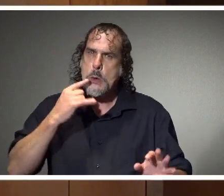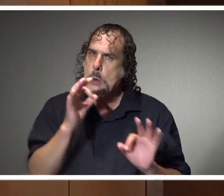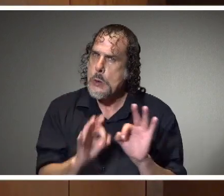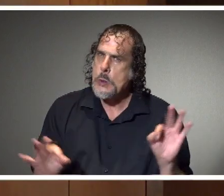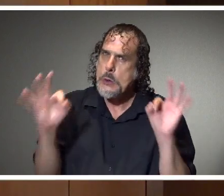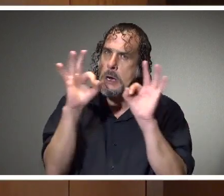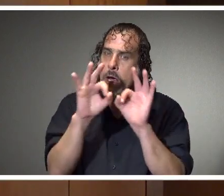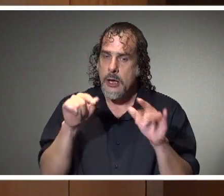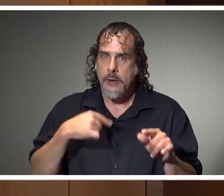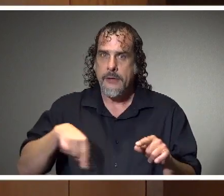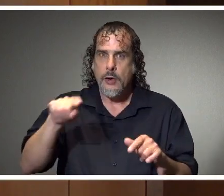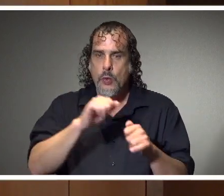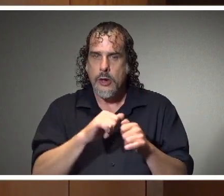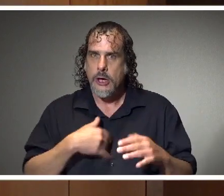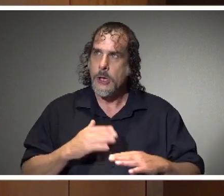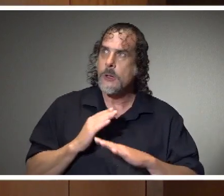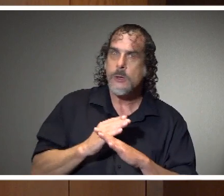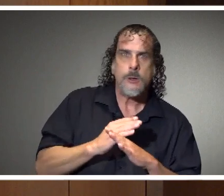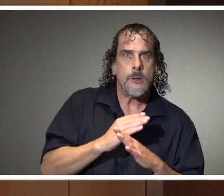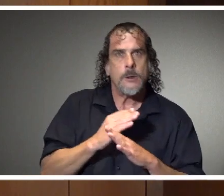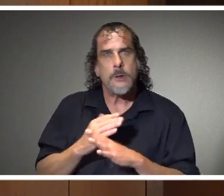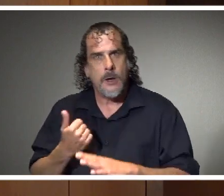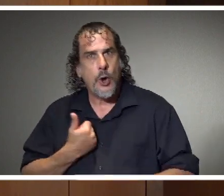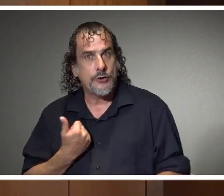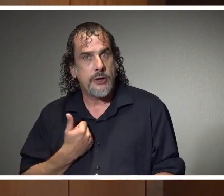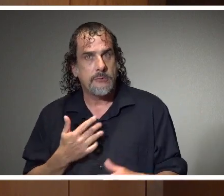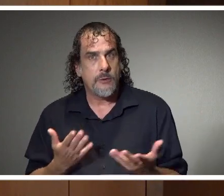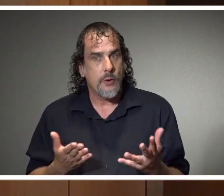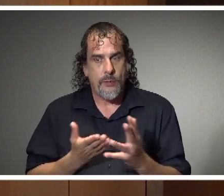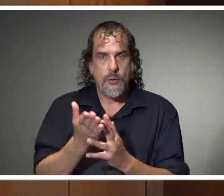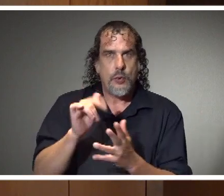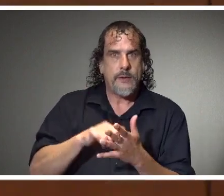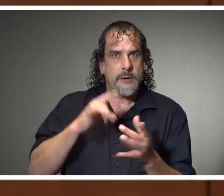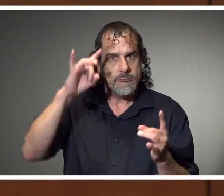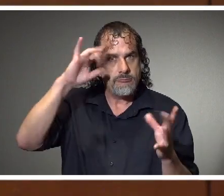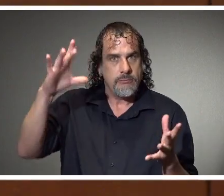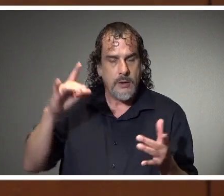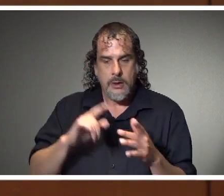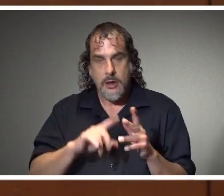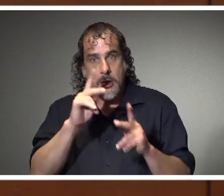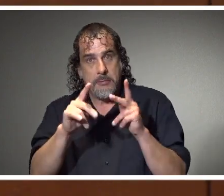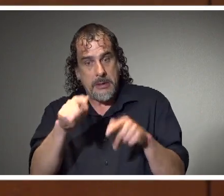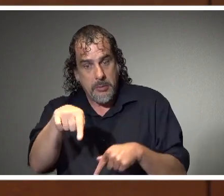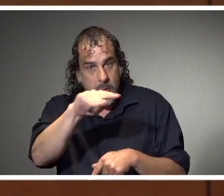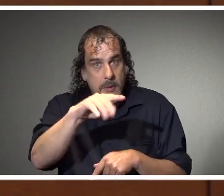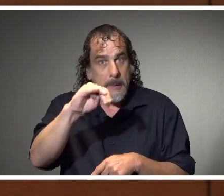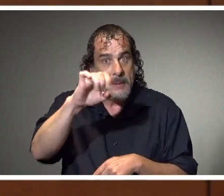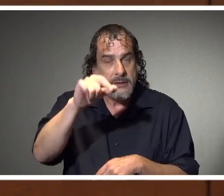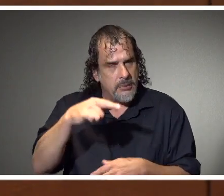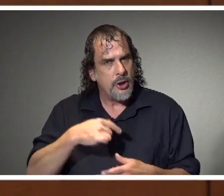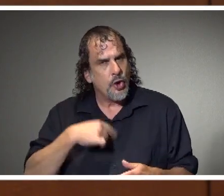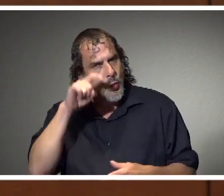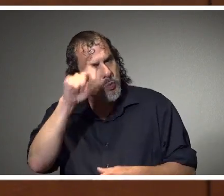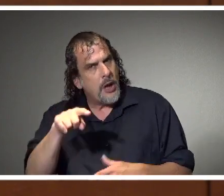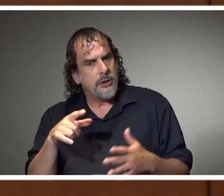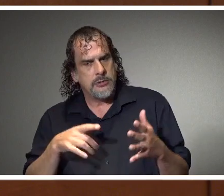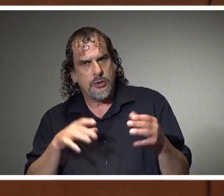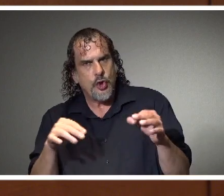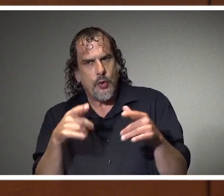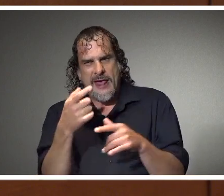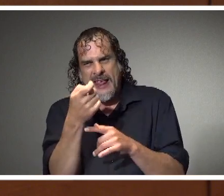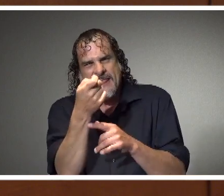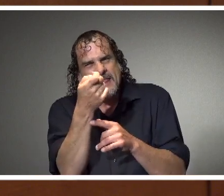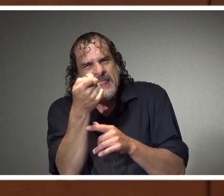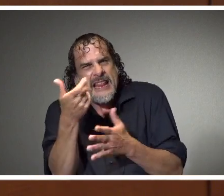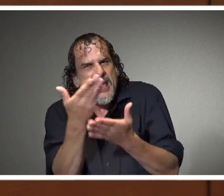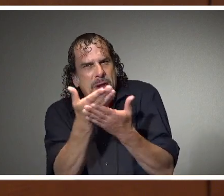we continue to stay vigilant in this fight. It is incredibly important that the people of Mississippi do the little things, if you